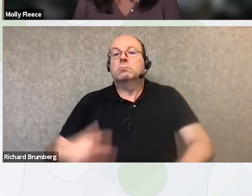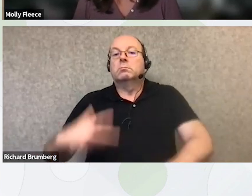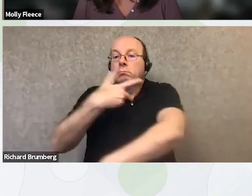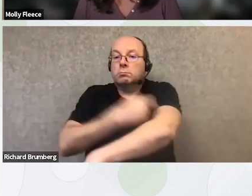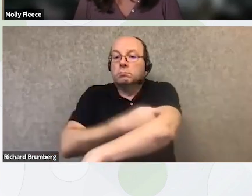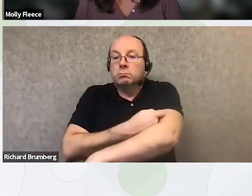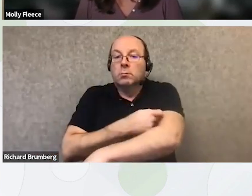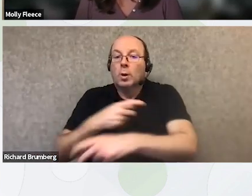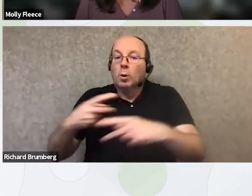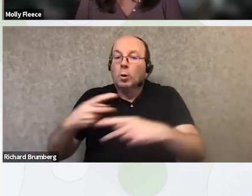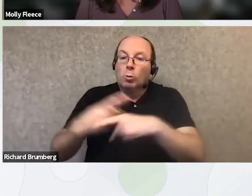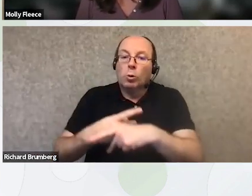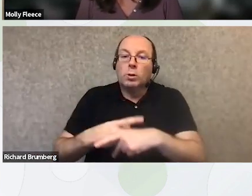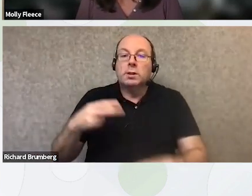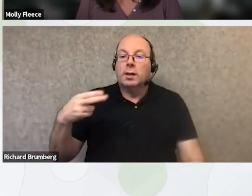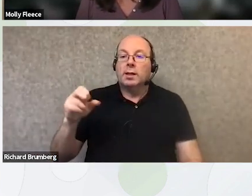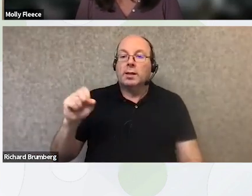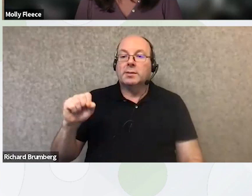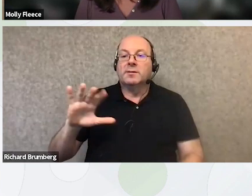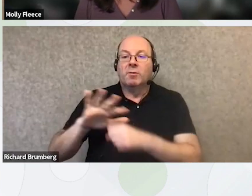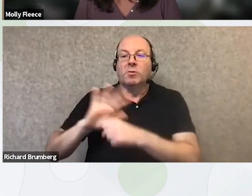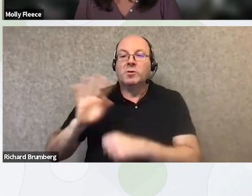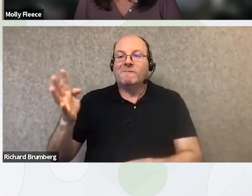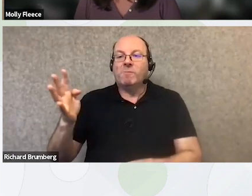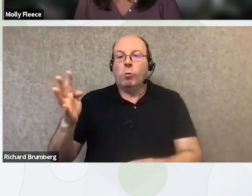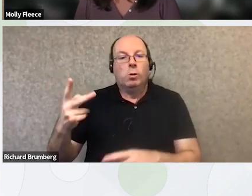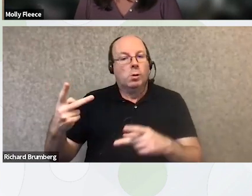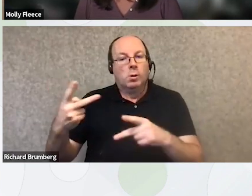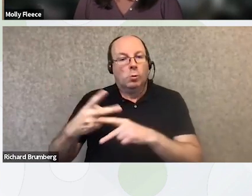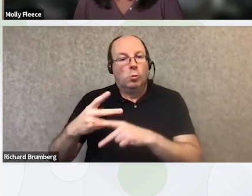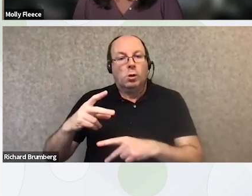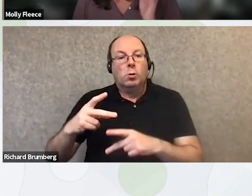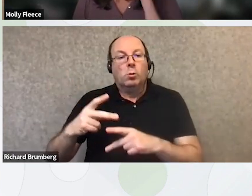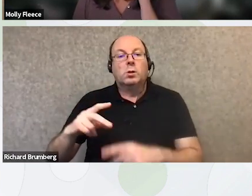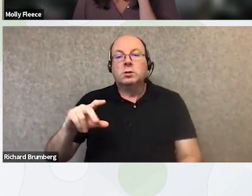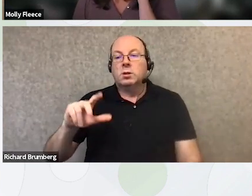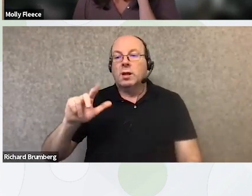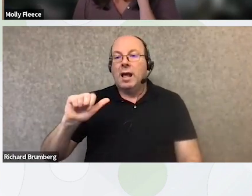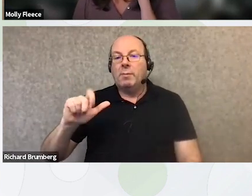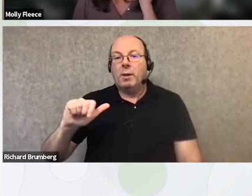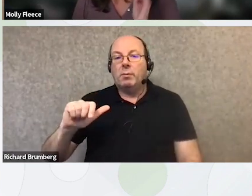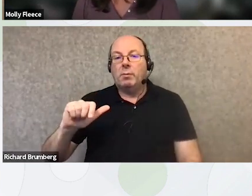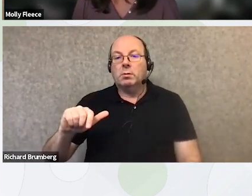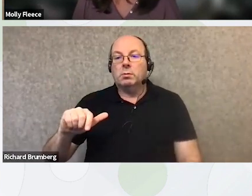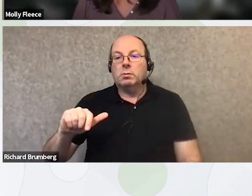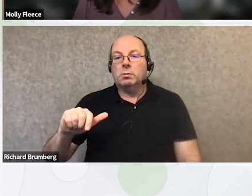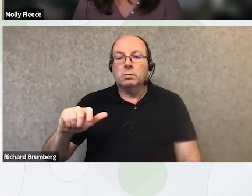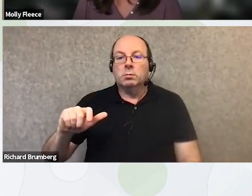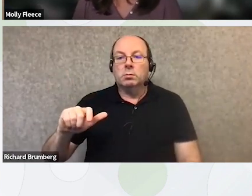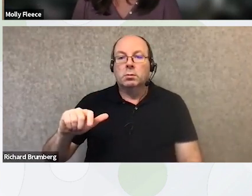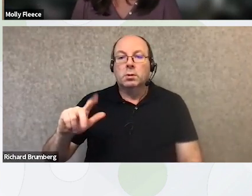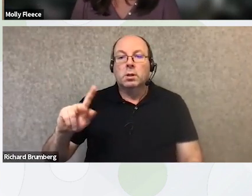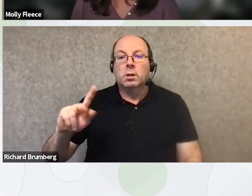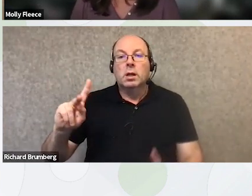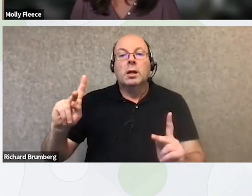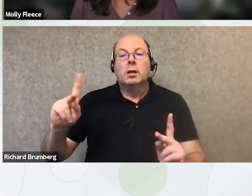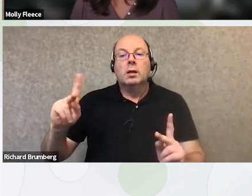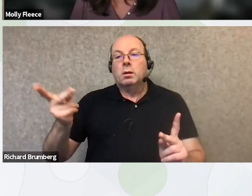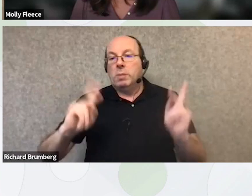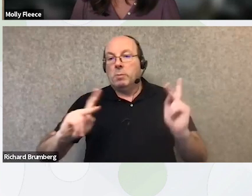Region 4, which is where Alabama is located. So a little less than, or about a third of all residents potentially in